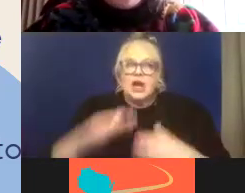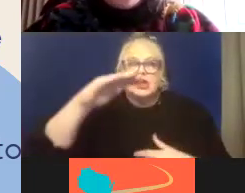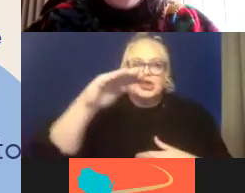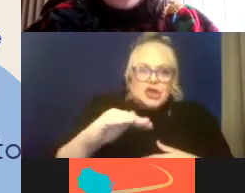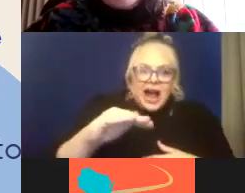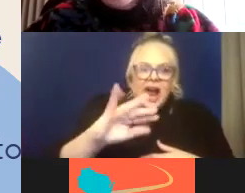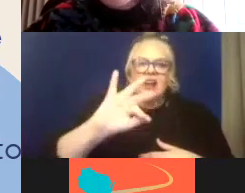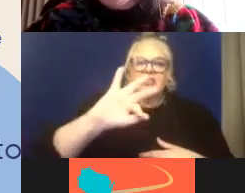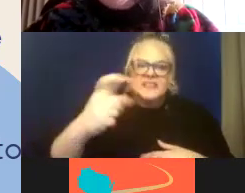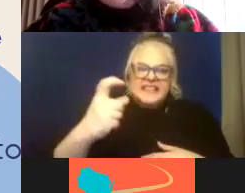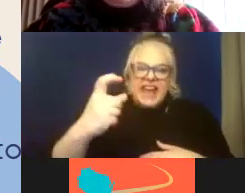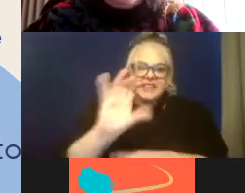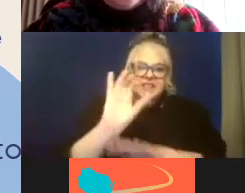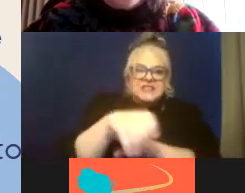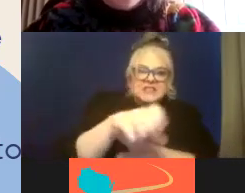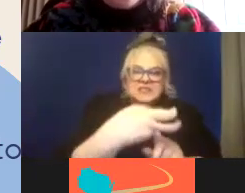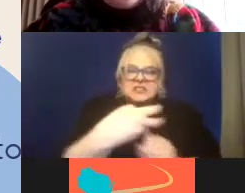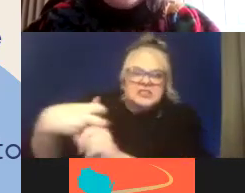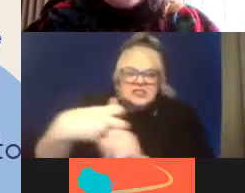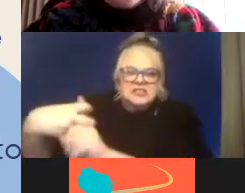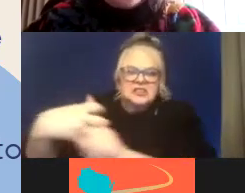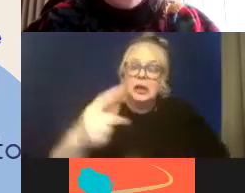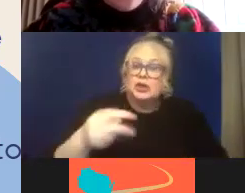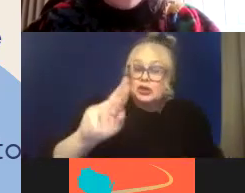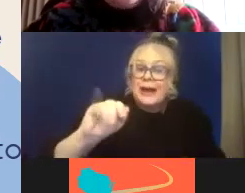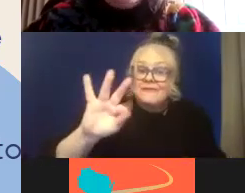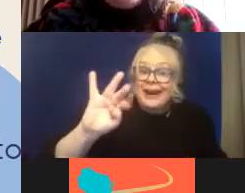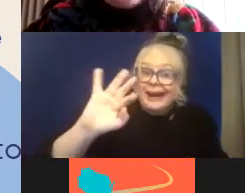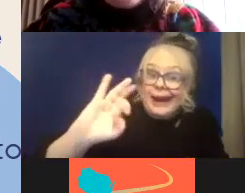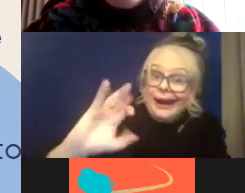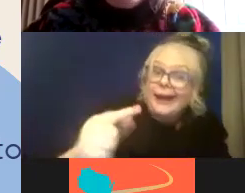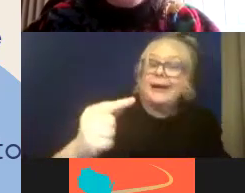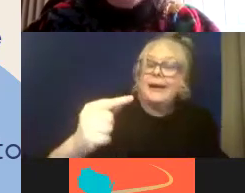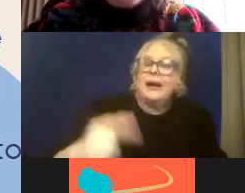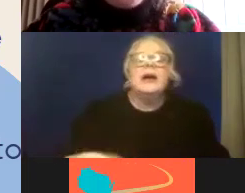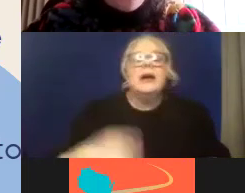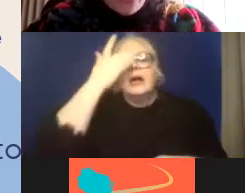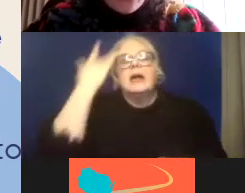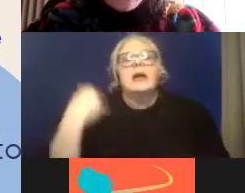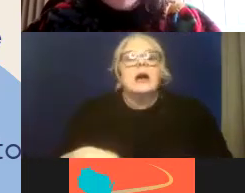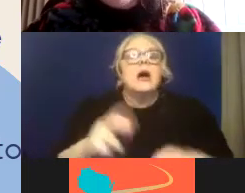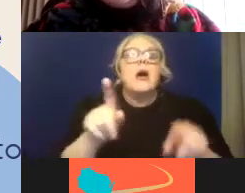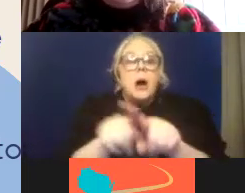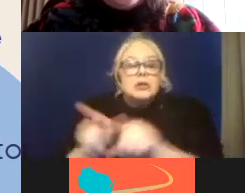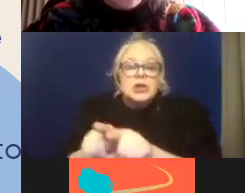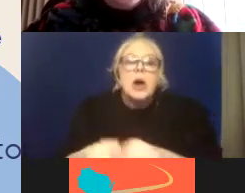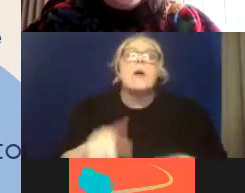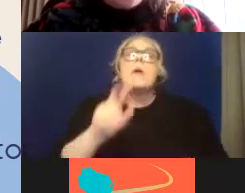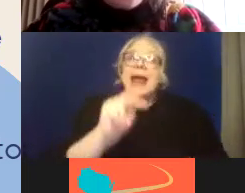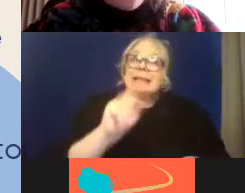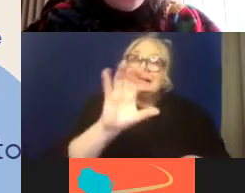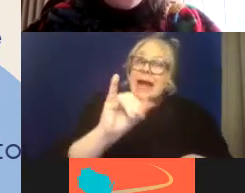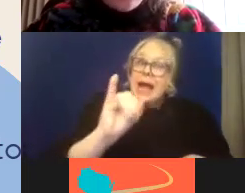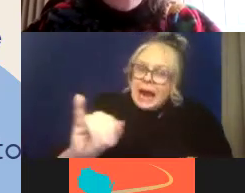motivated sextortion. This is also relevant to Stop NCII's promise around deepfakes. It can detect an